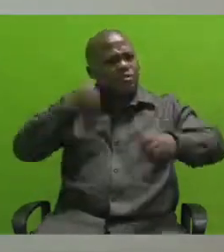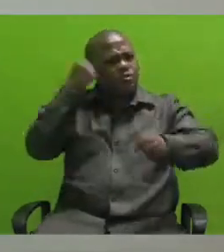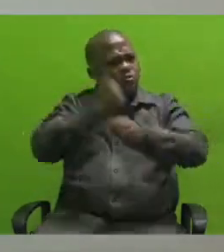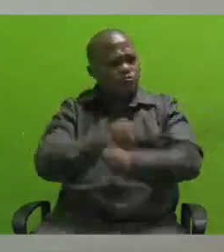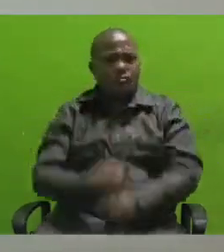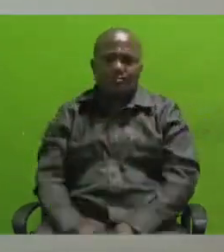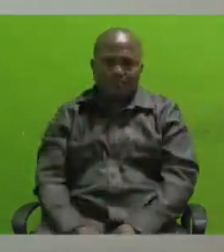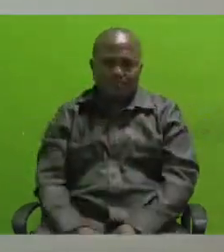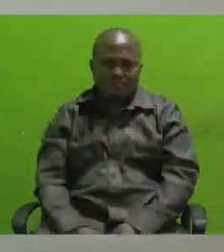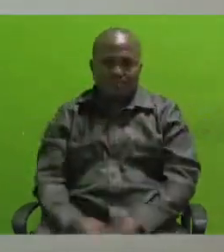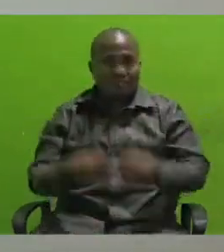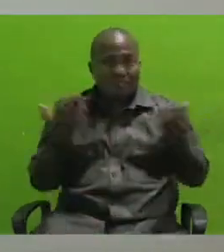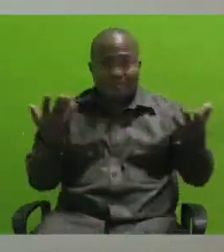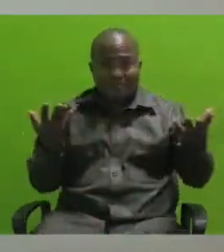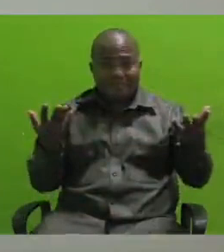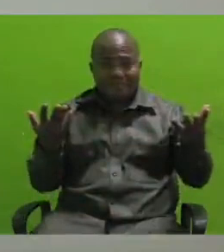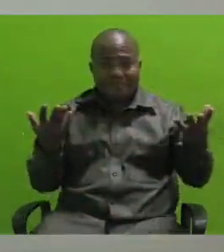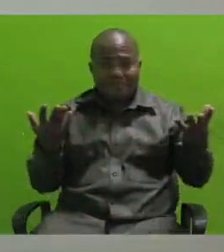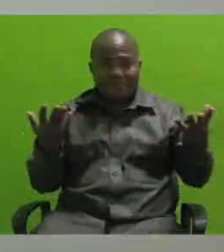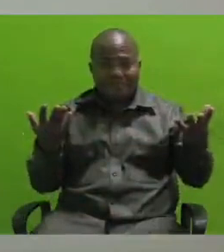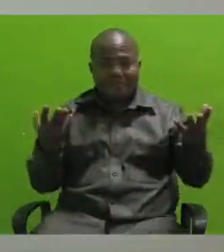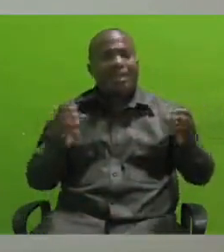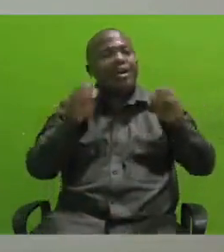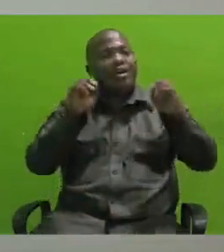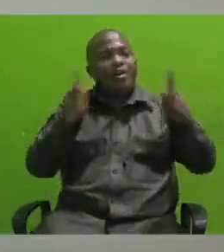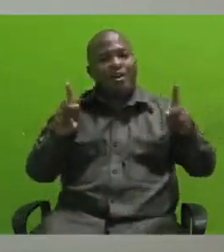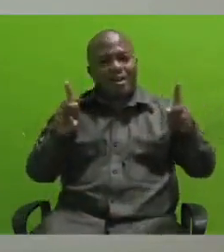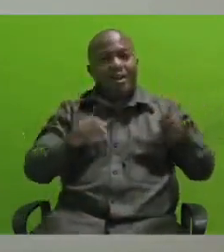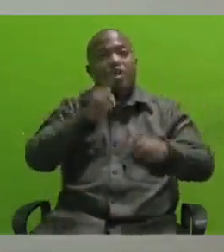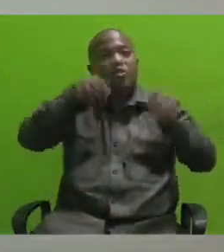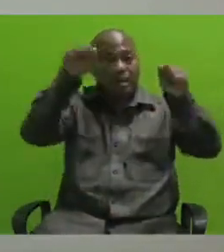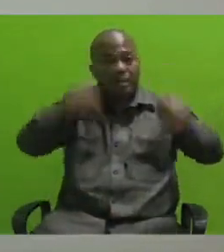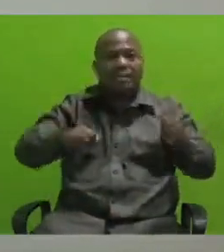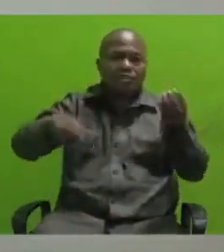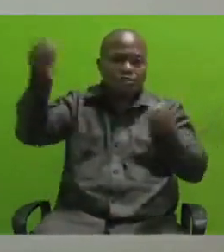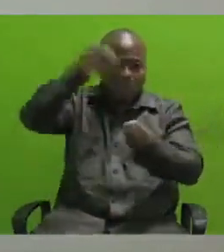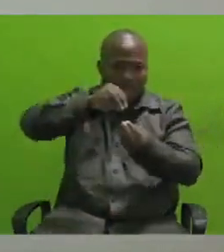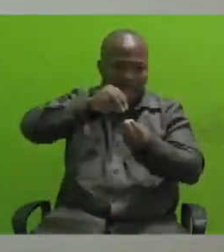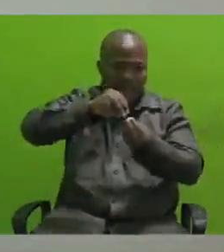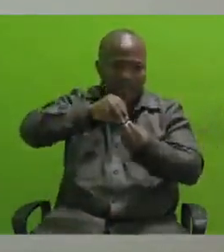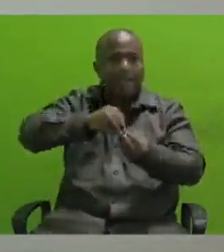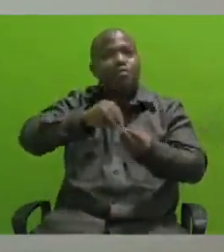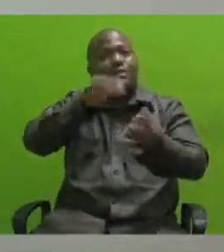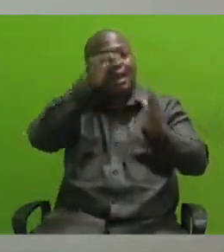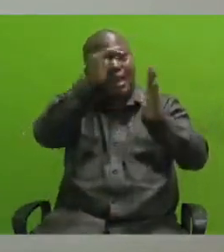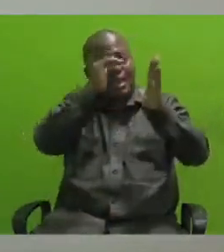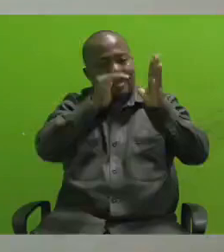Yes? Wow, very good. We are supposed to add to the expression or to that